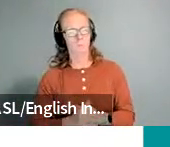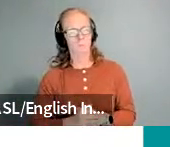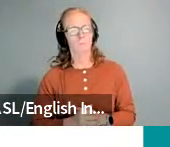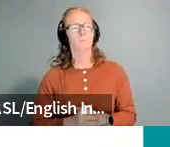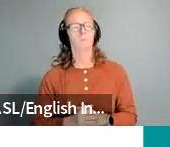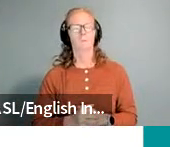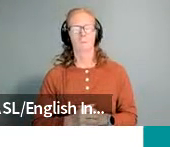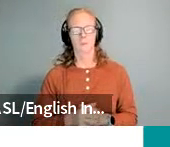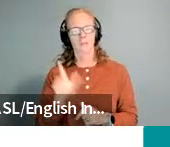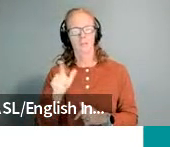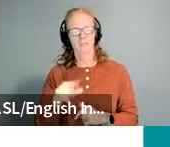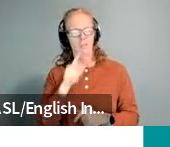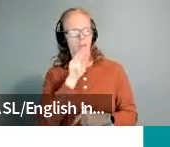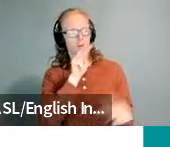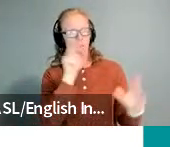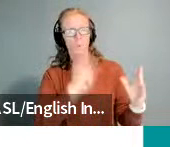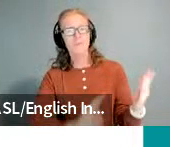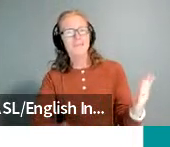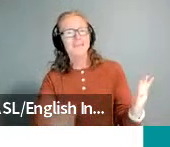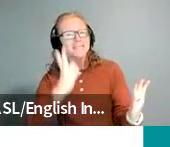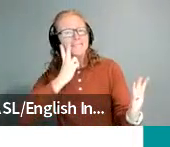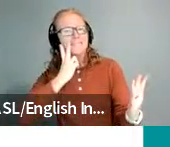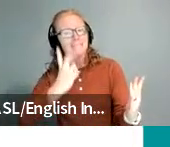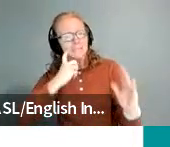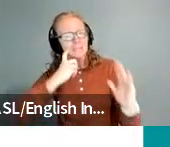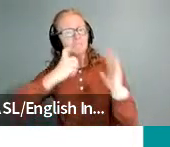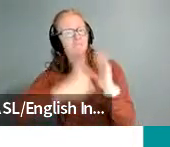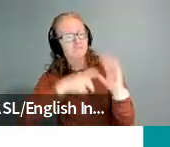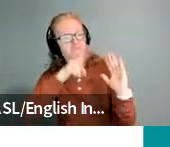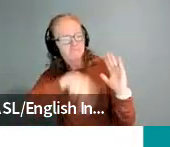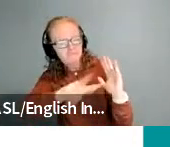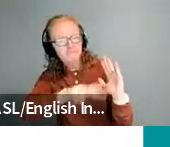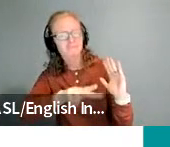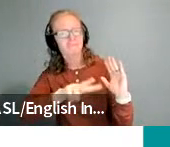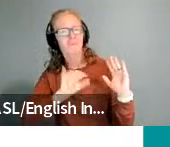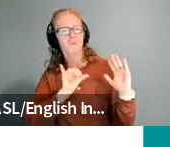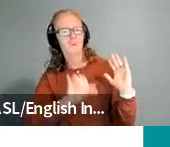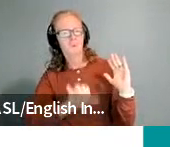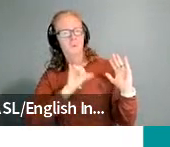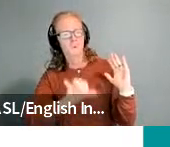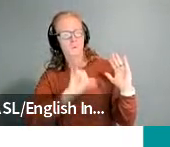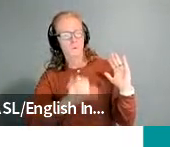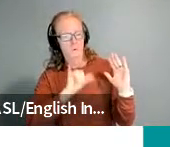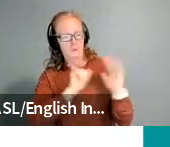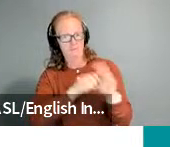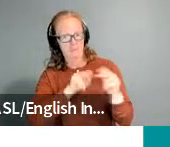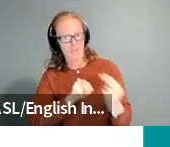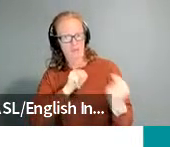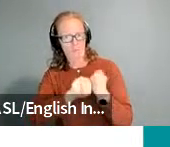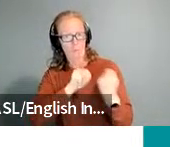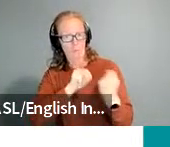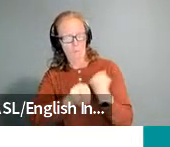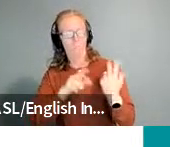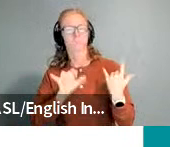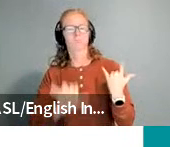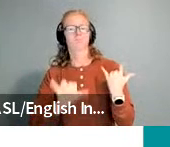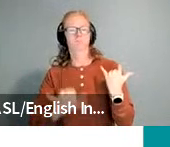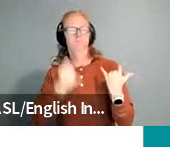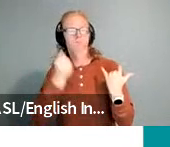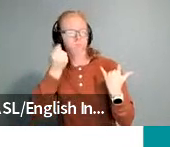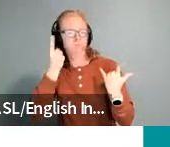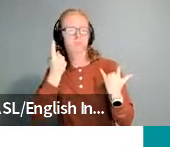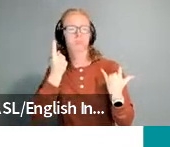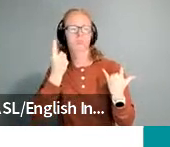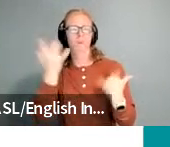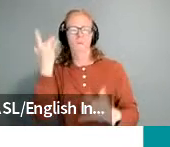again, folks, once they see the constraints in this corridor, they start to understand the